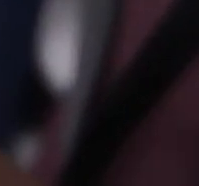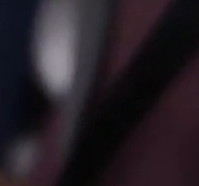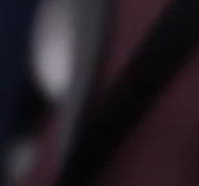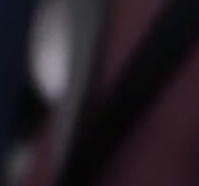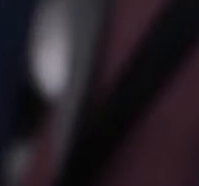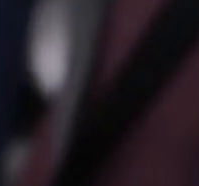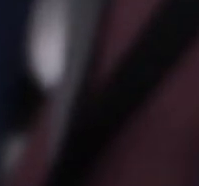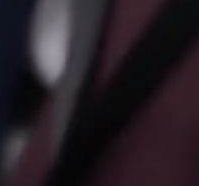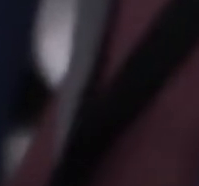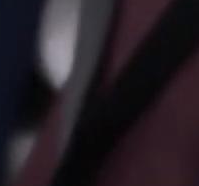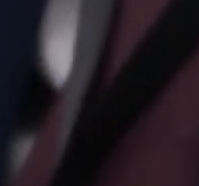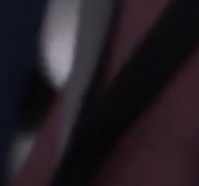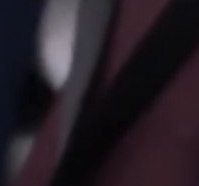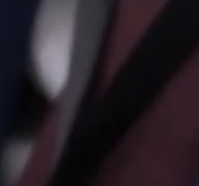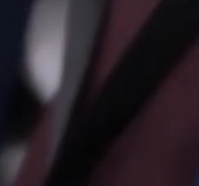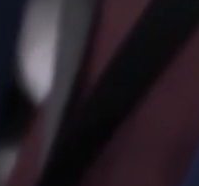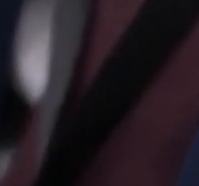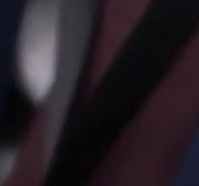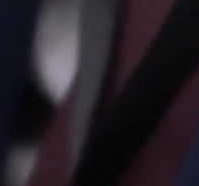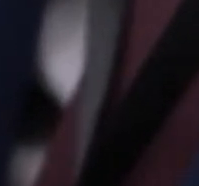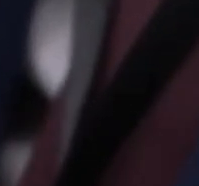76222000 or dial